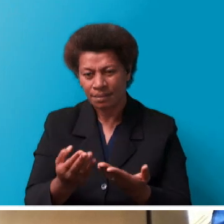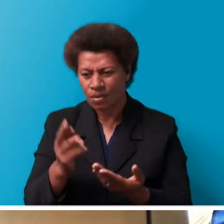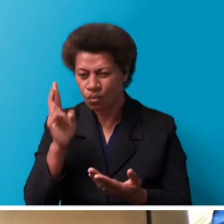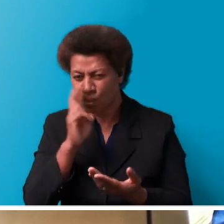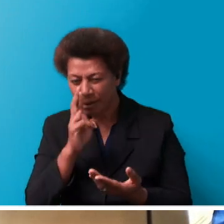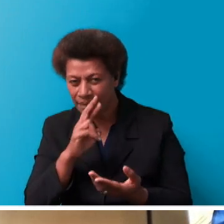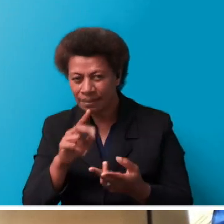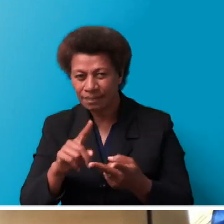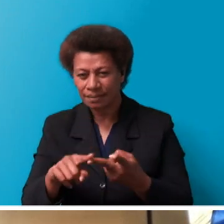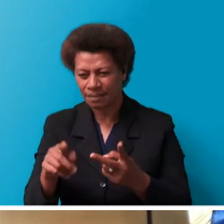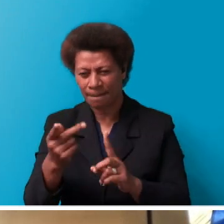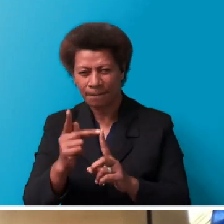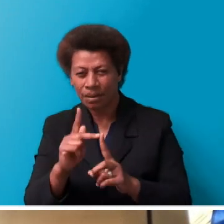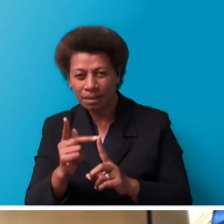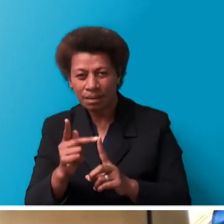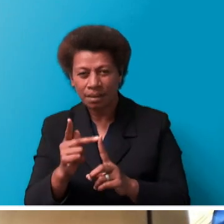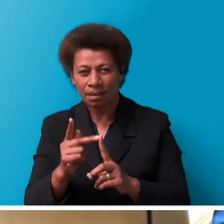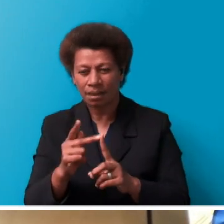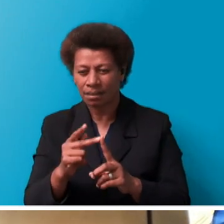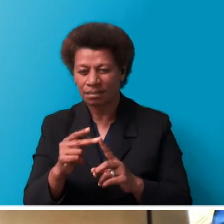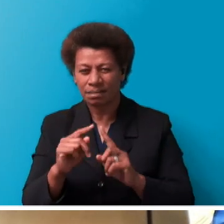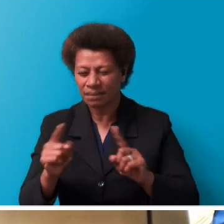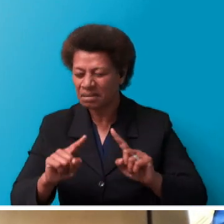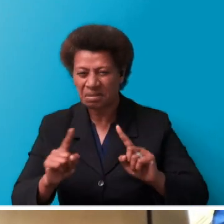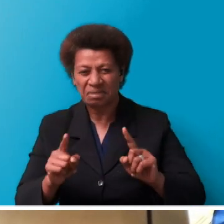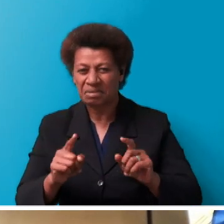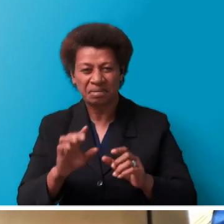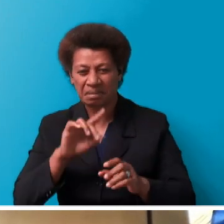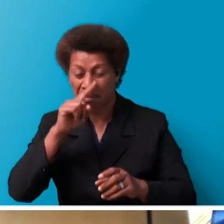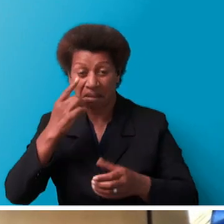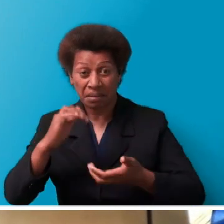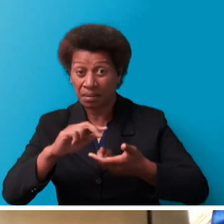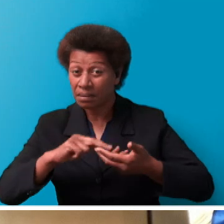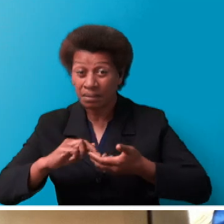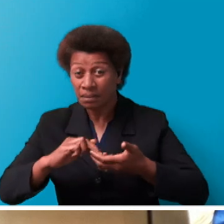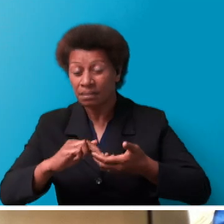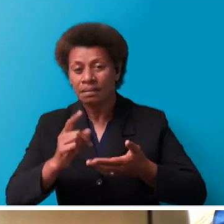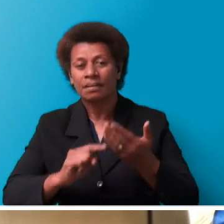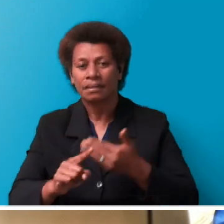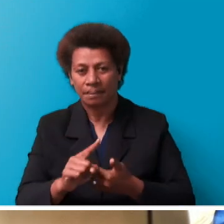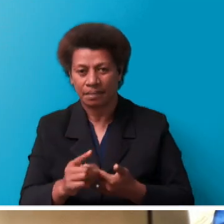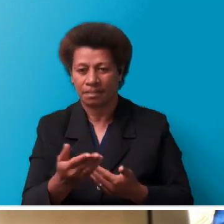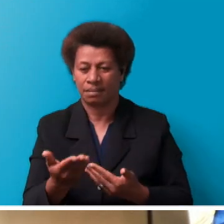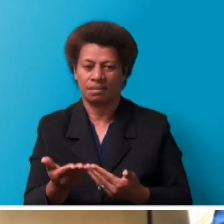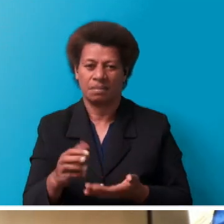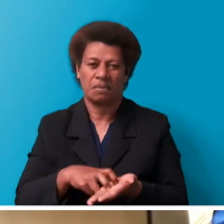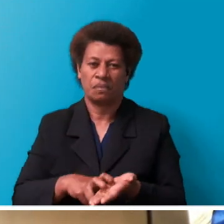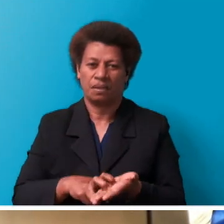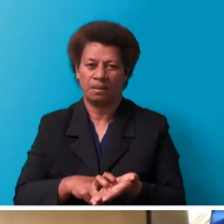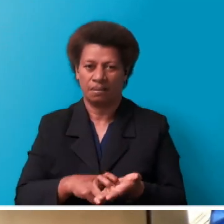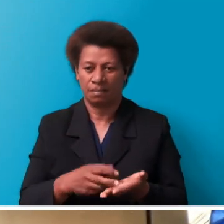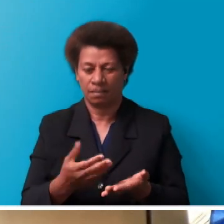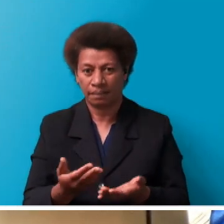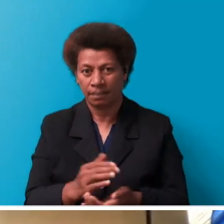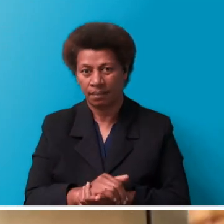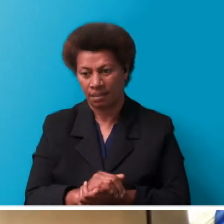lines is not a strong country. A nation where people feel marginalized or unheard